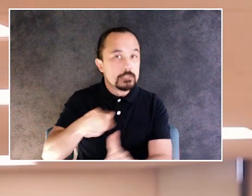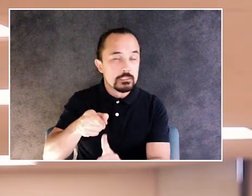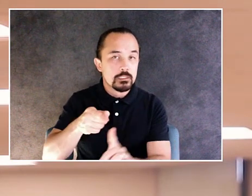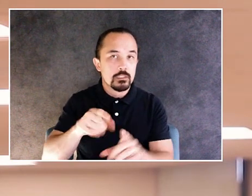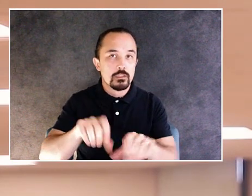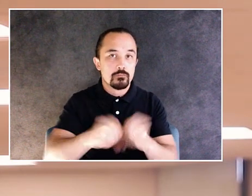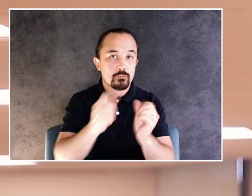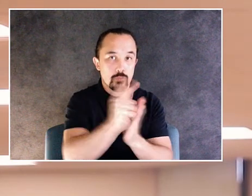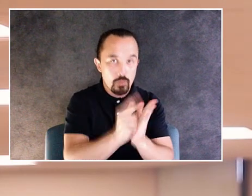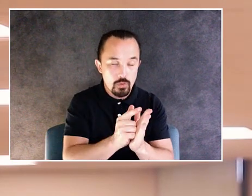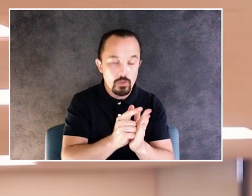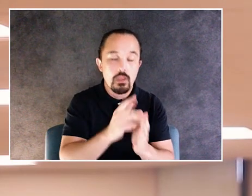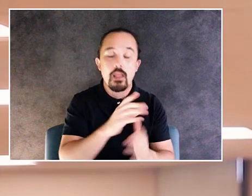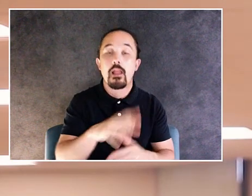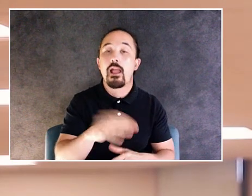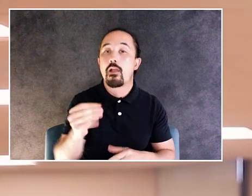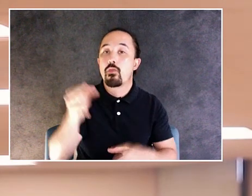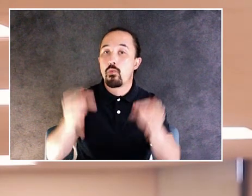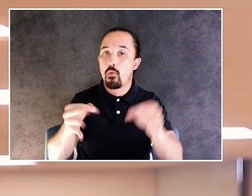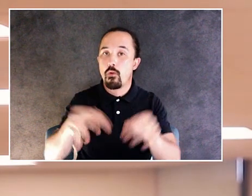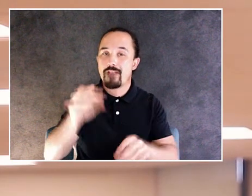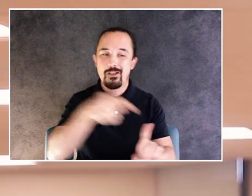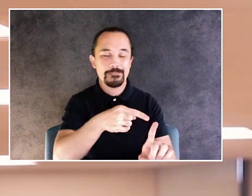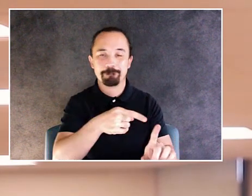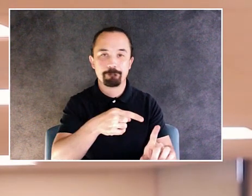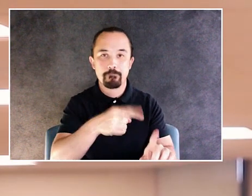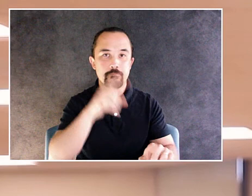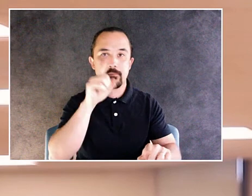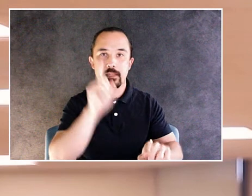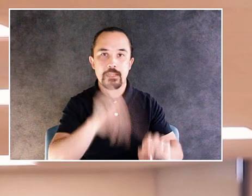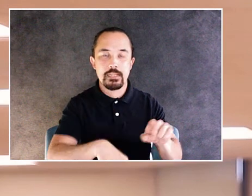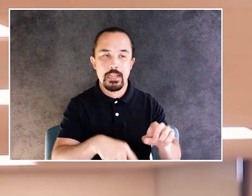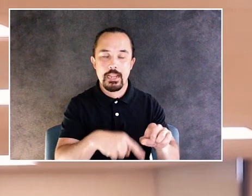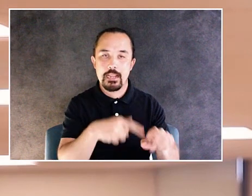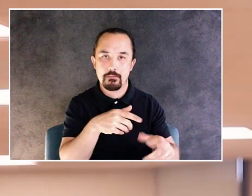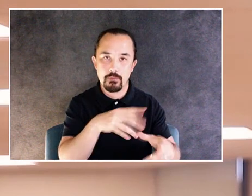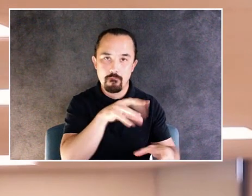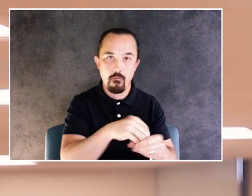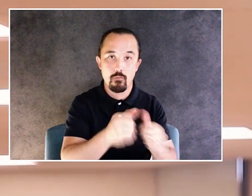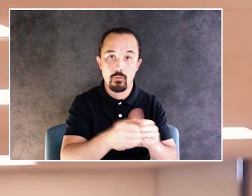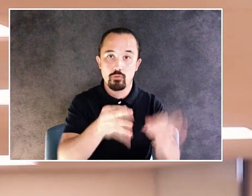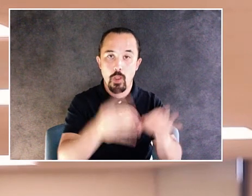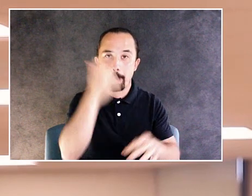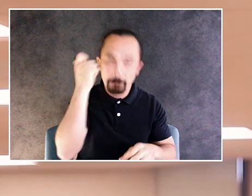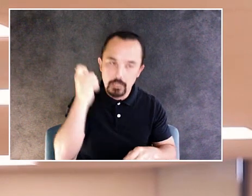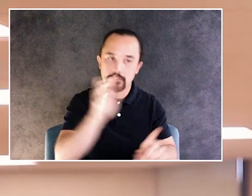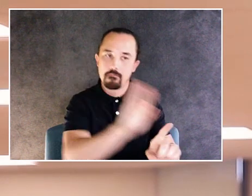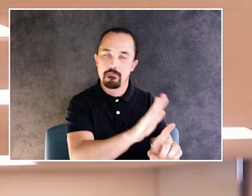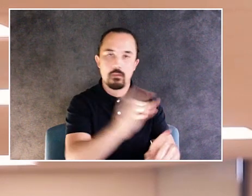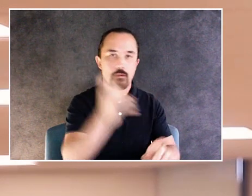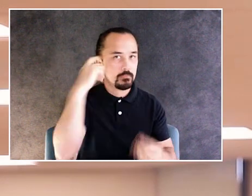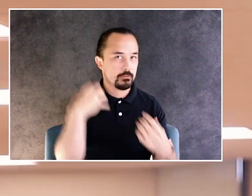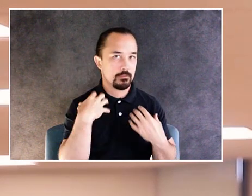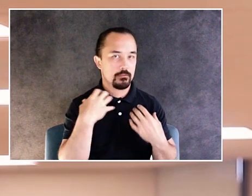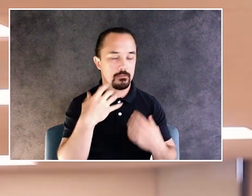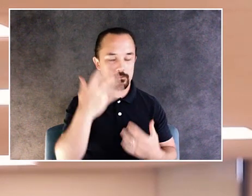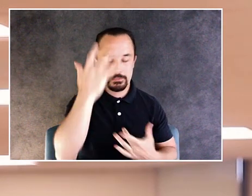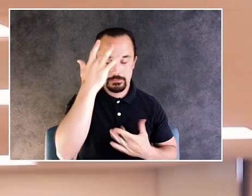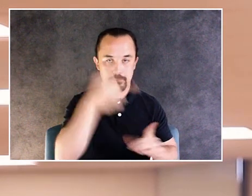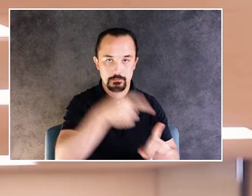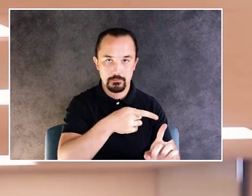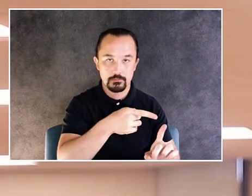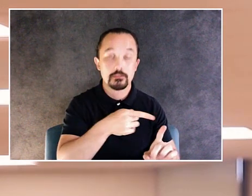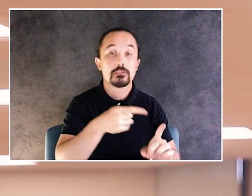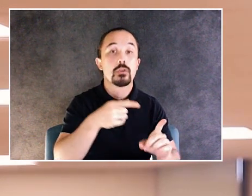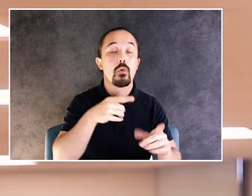found by the court to be incompetent to stand trial due to their mental illness. The mission of the program is to provide